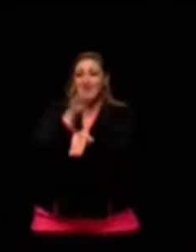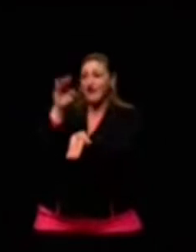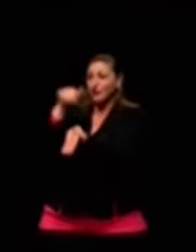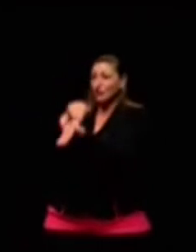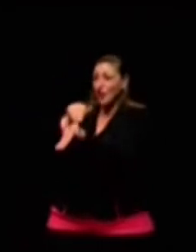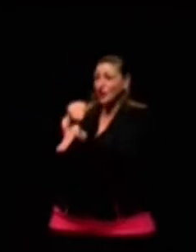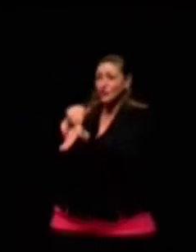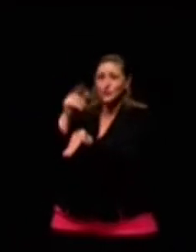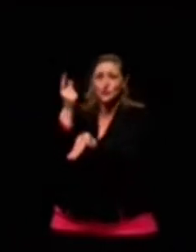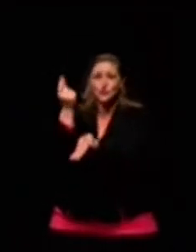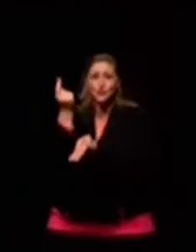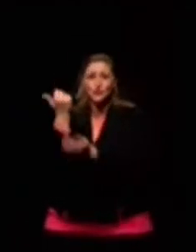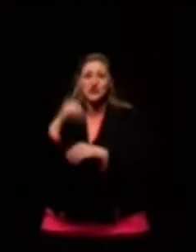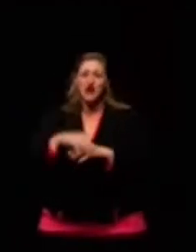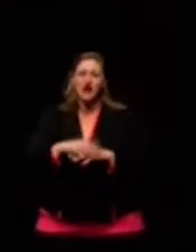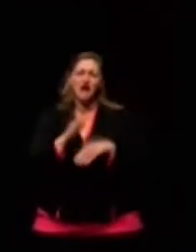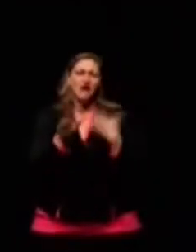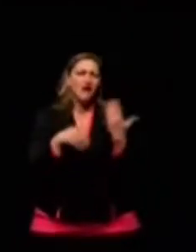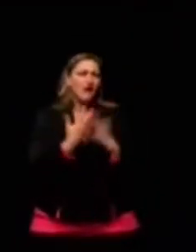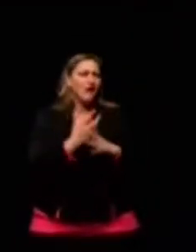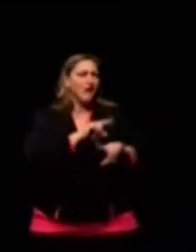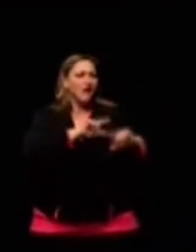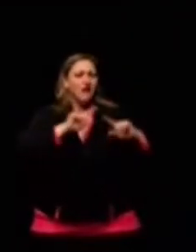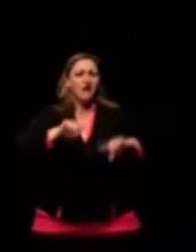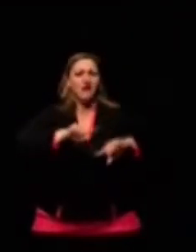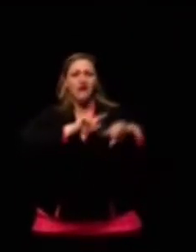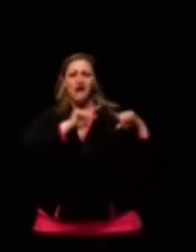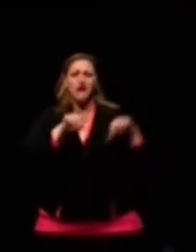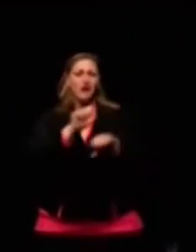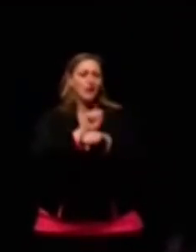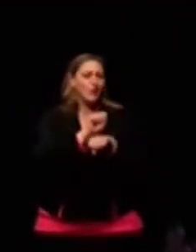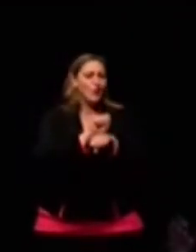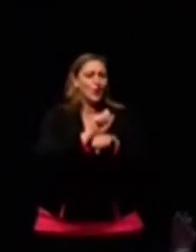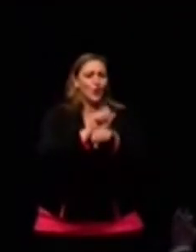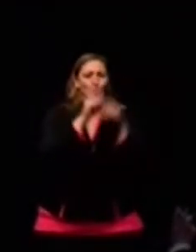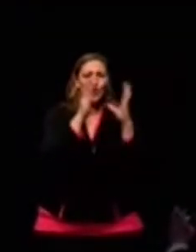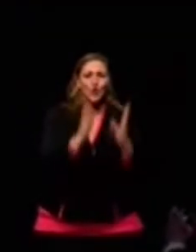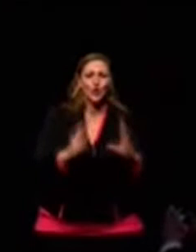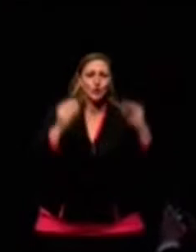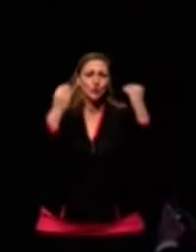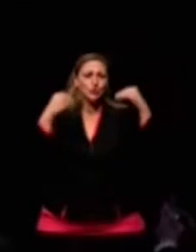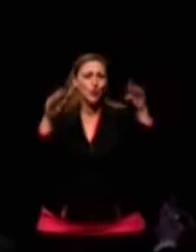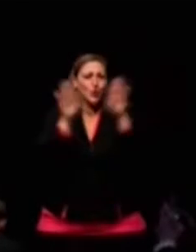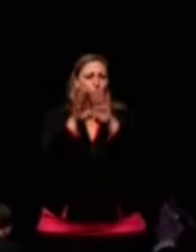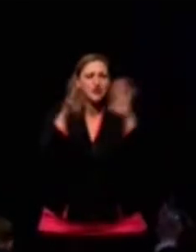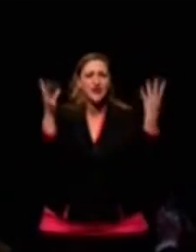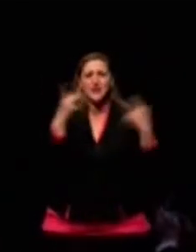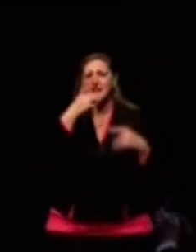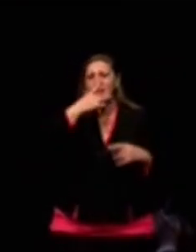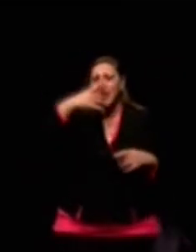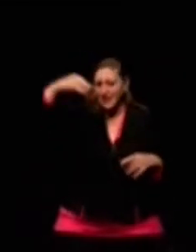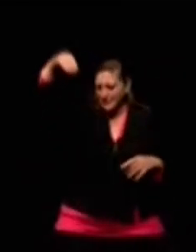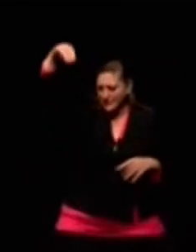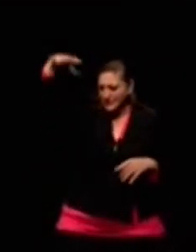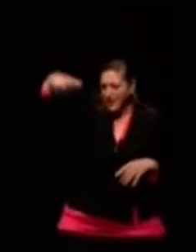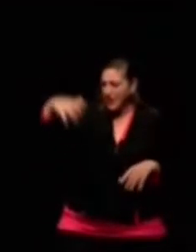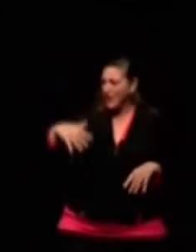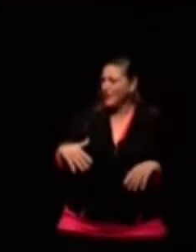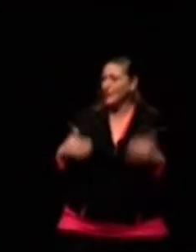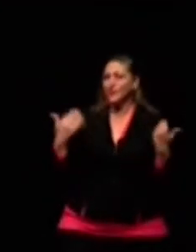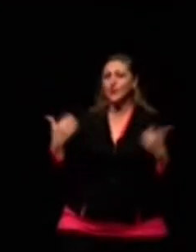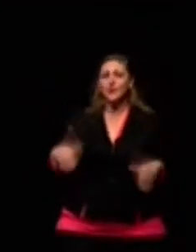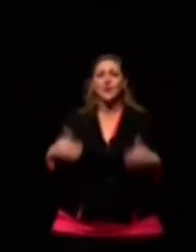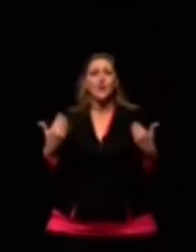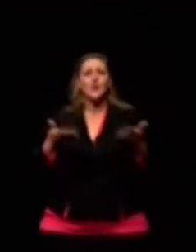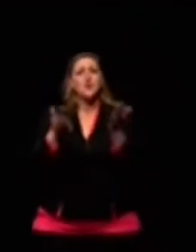doctors and our essential workers who kept our stores open, kept the lights on. In fact, we asked